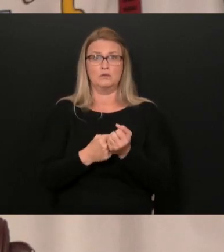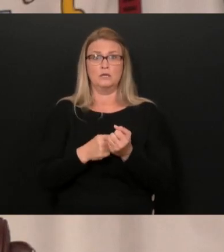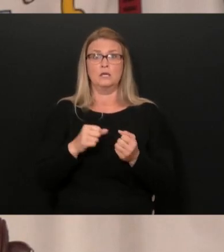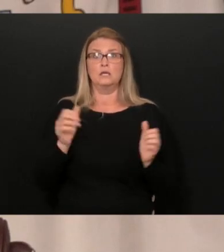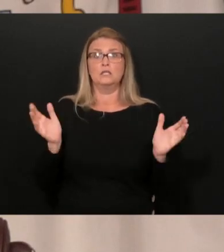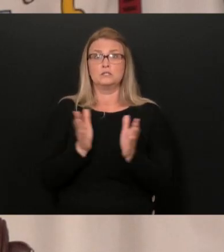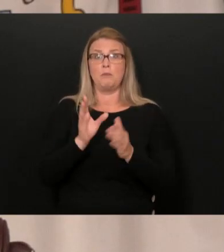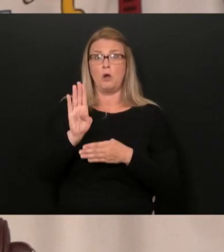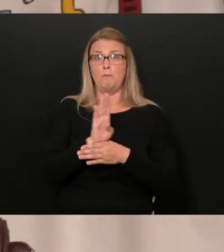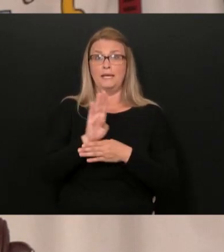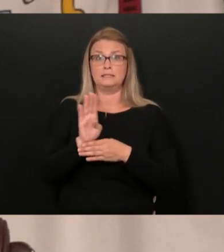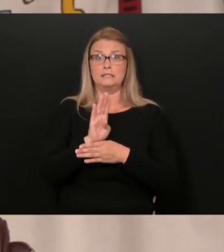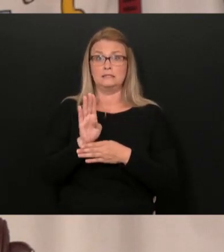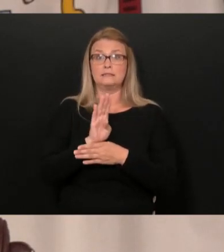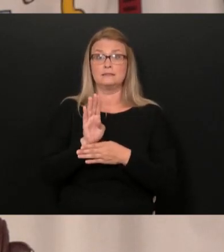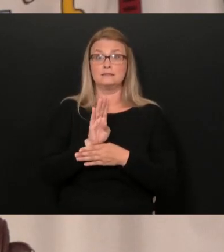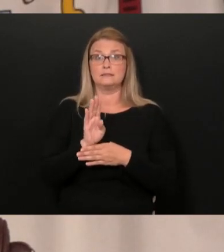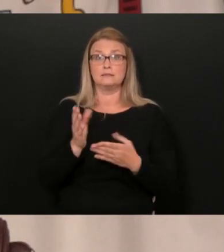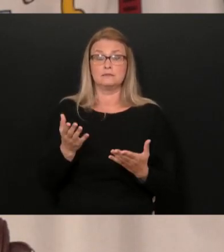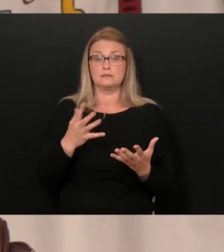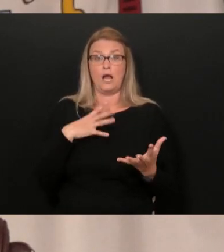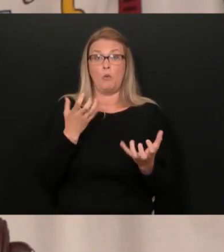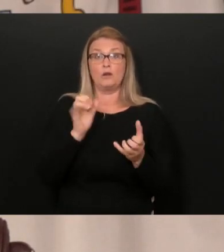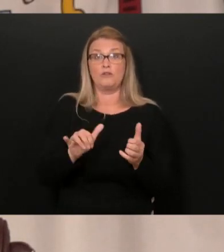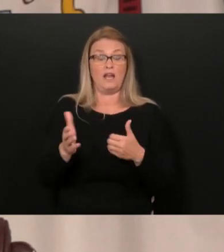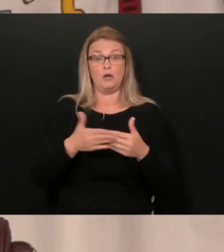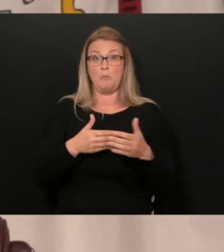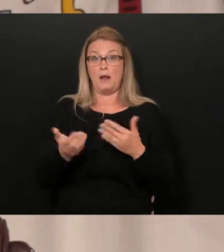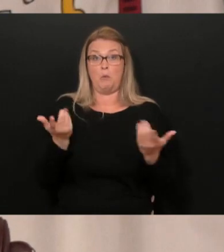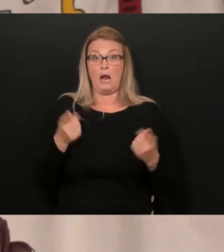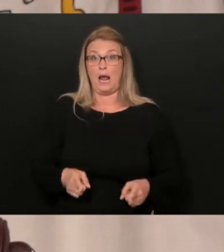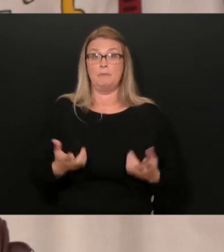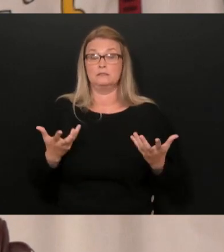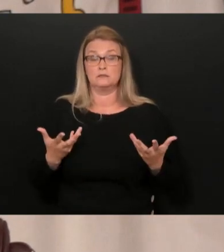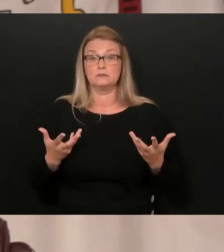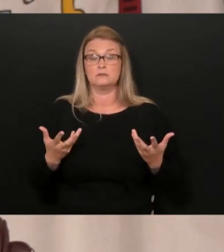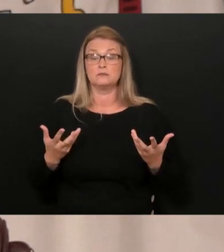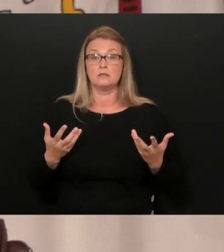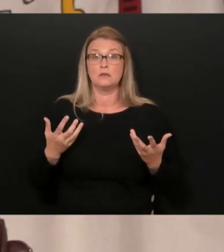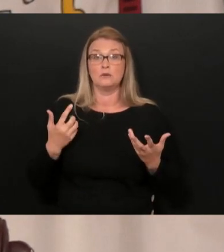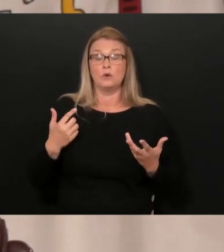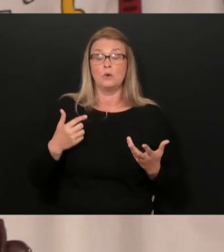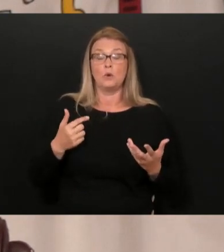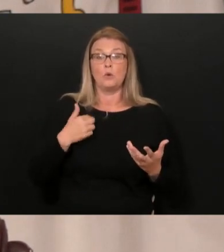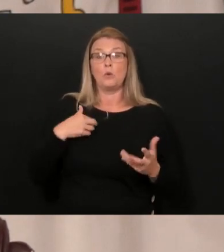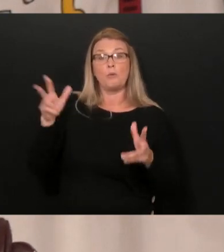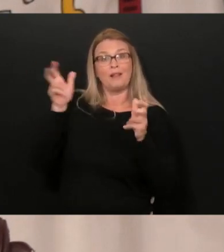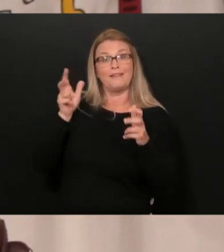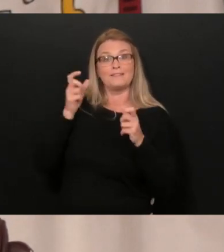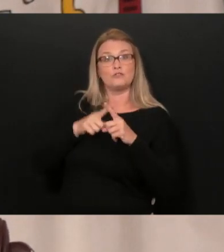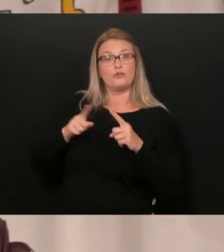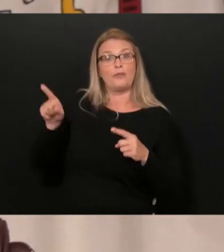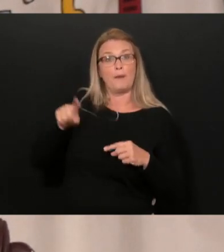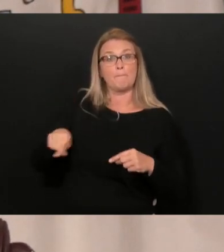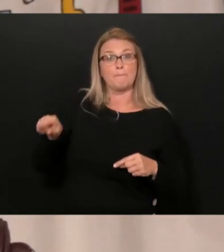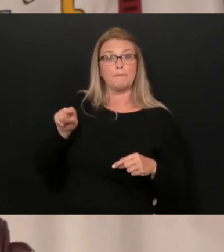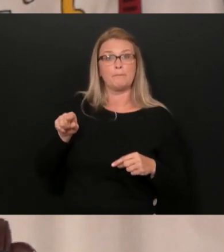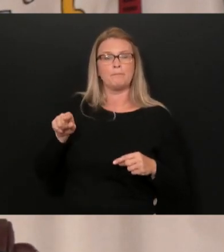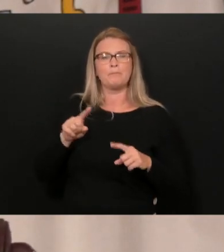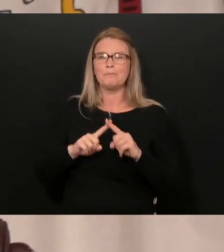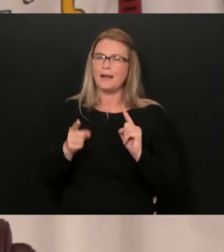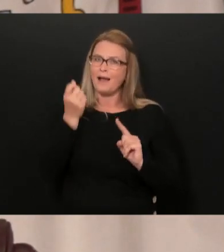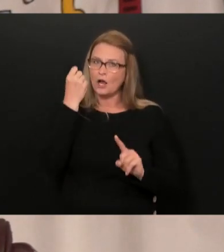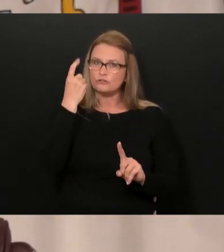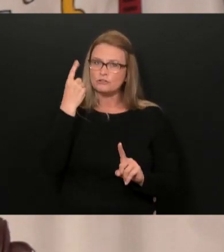form, or fashion, as I say. And so we're going to listen. We're going to listen. But now let's just think about this